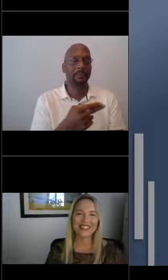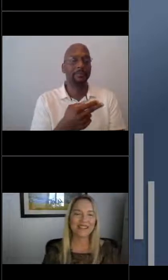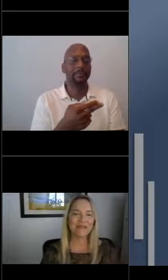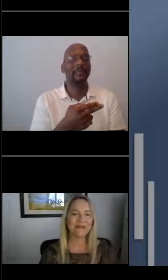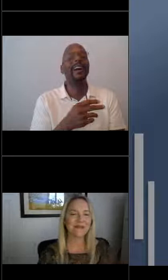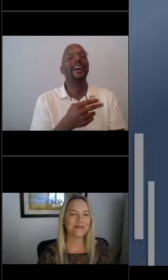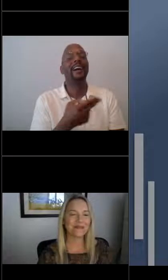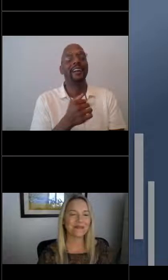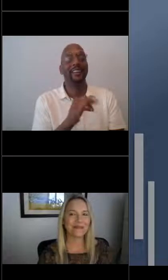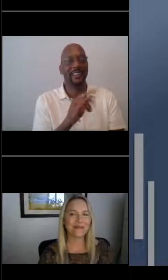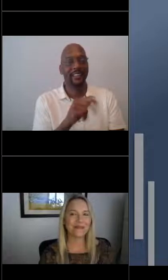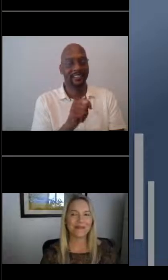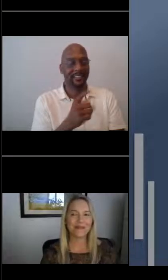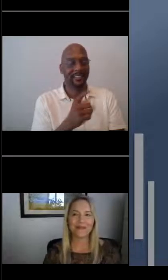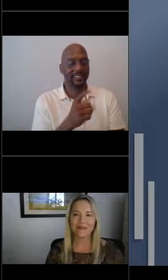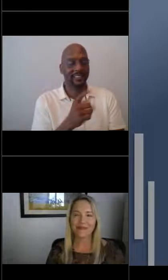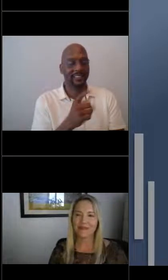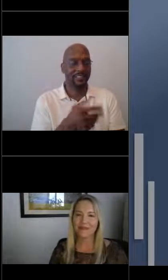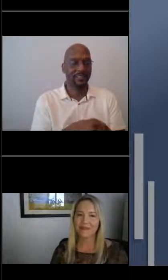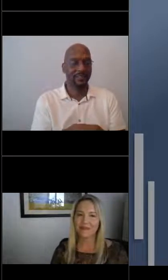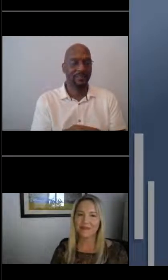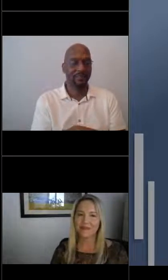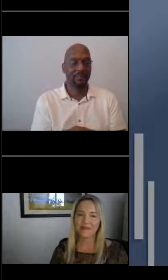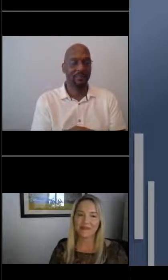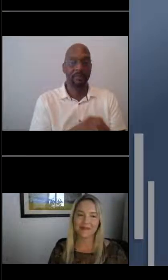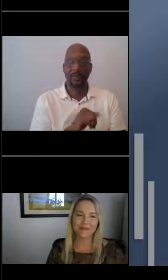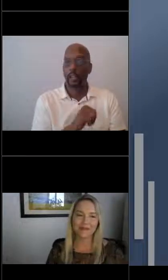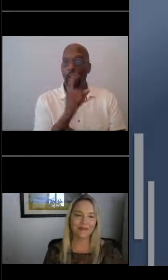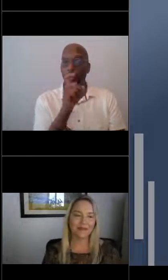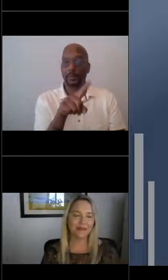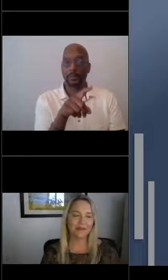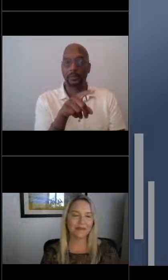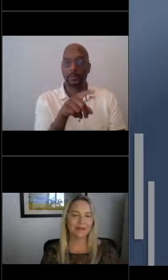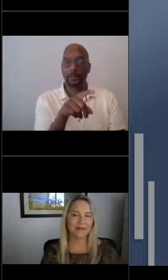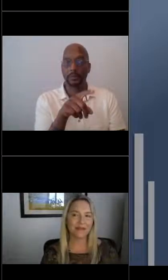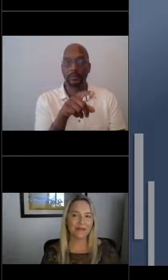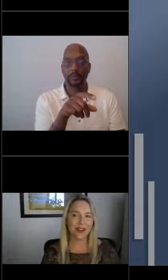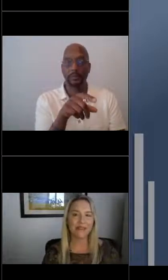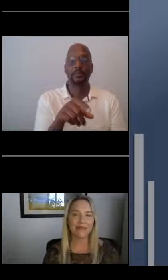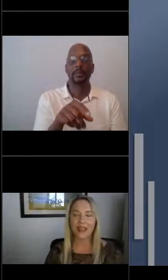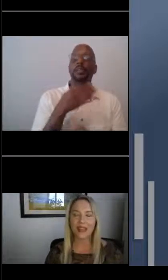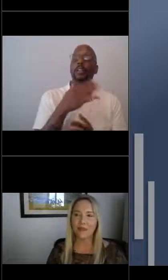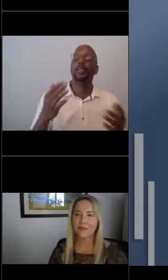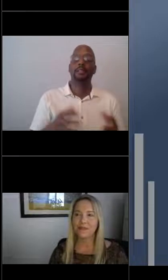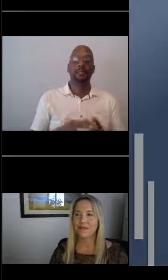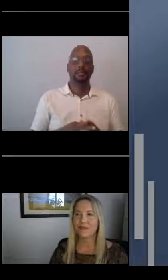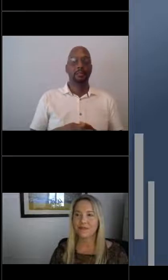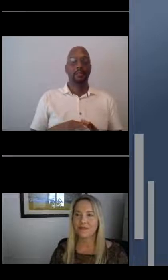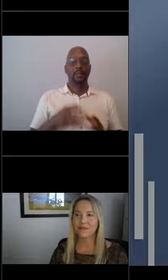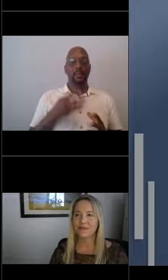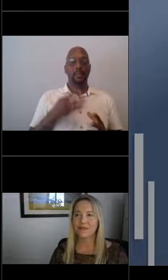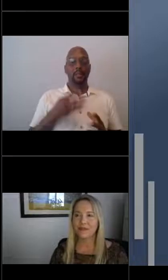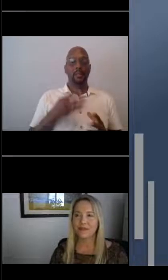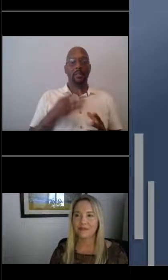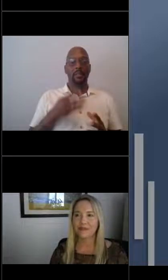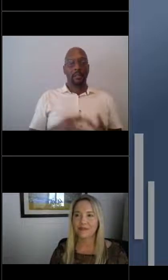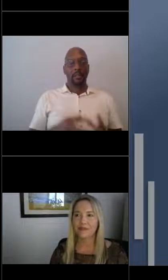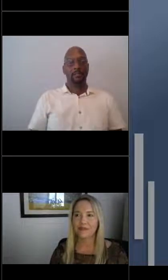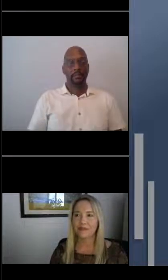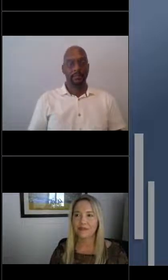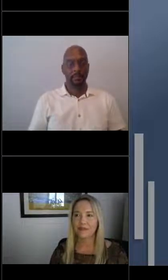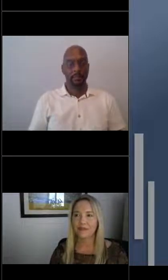Lawyer you. Yeah, thank you. Any other questions? All right, thank you so much. Right, thank you. So